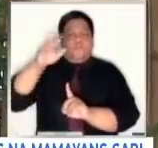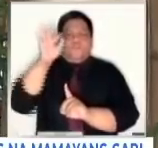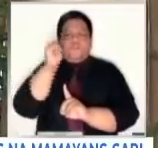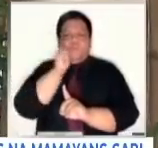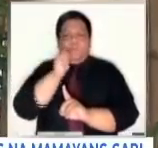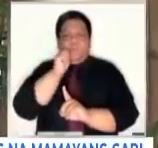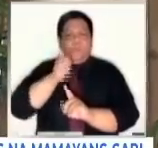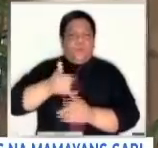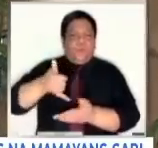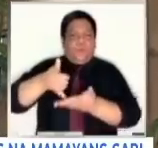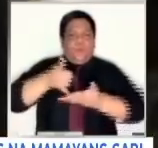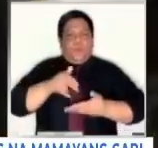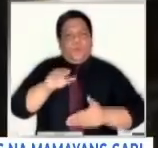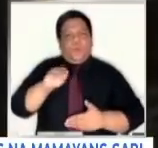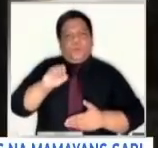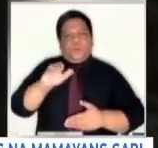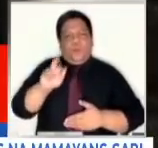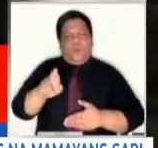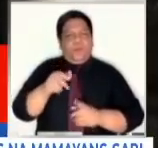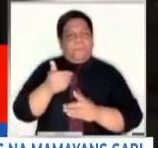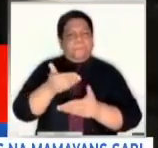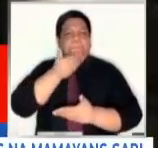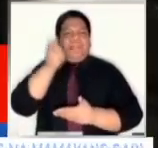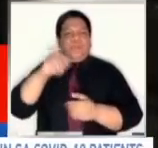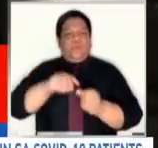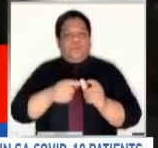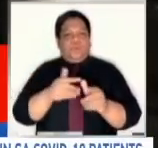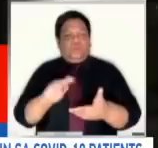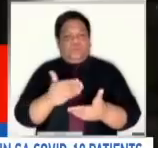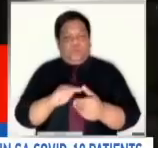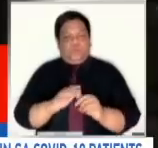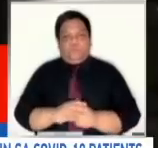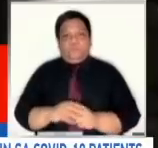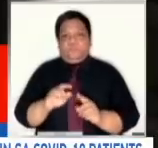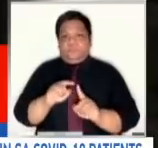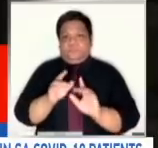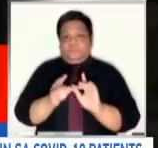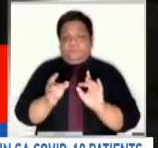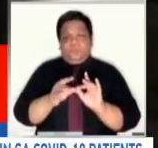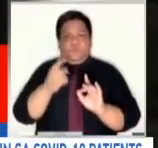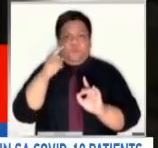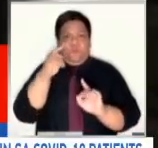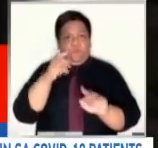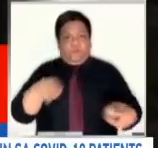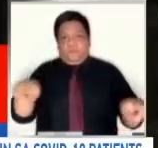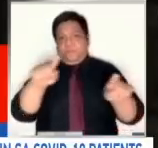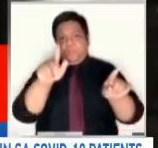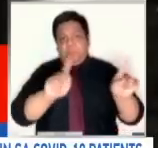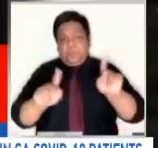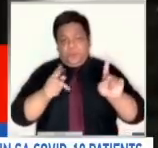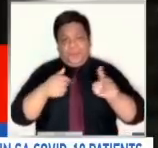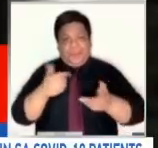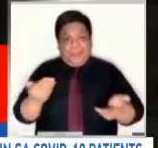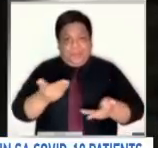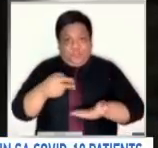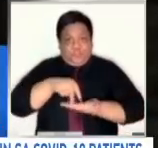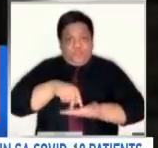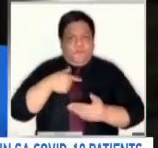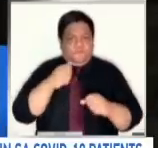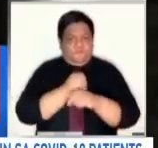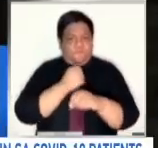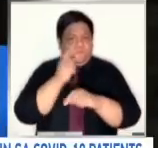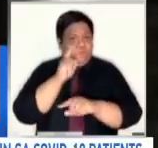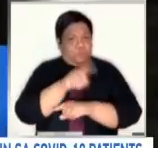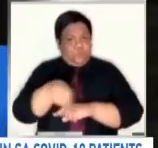Song. I feel like this is for the people. We're literally saying, you know, as long as I'm standing, I'm going to fight for you. And I've been given